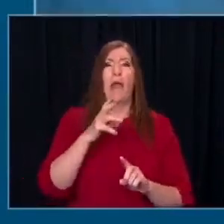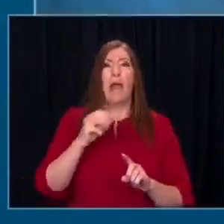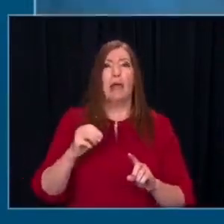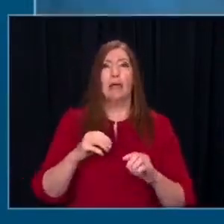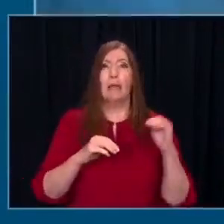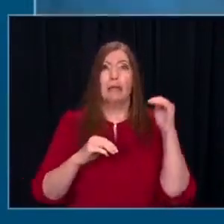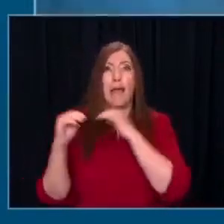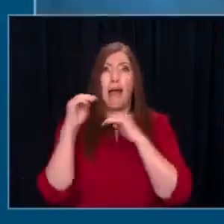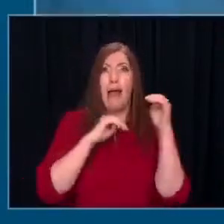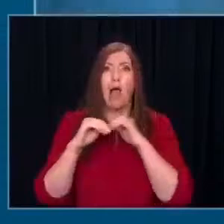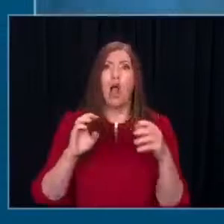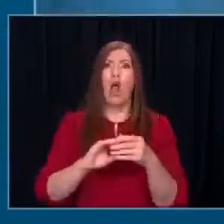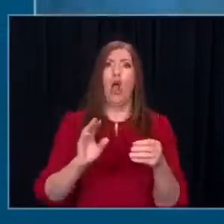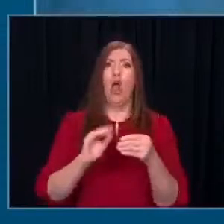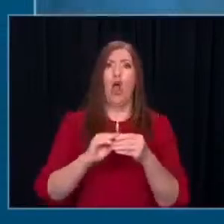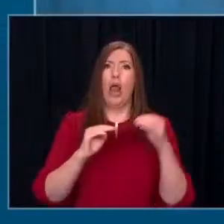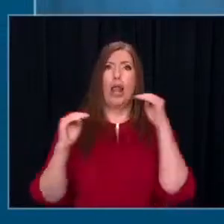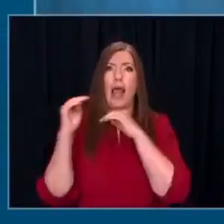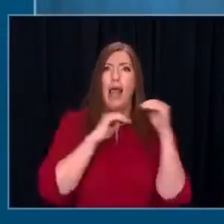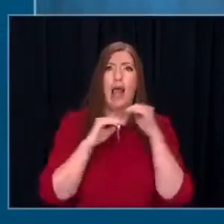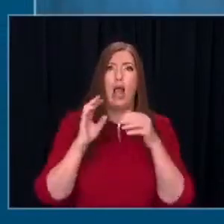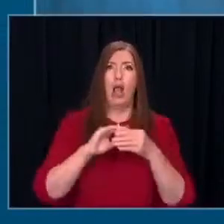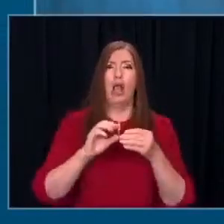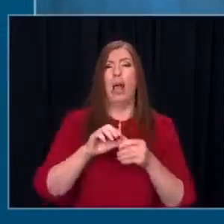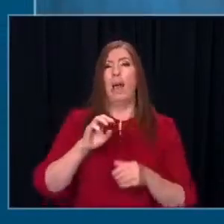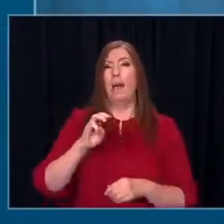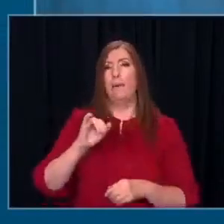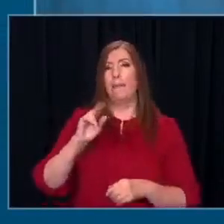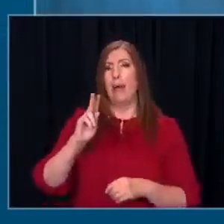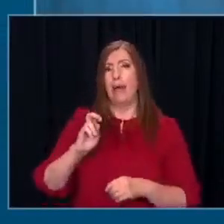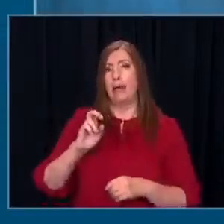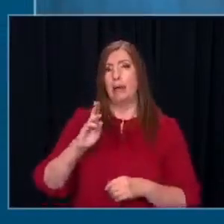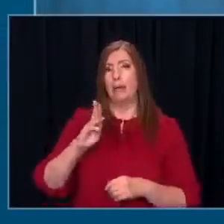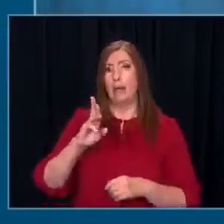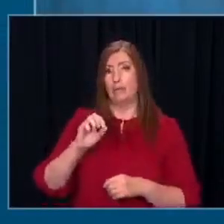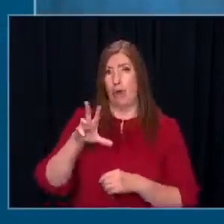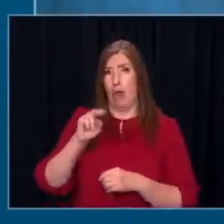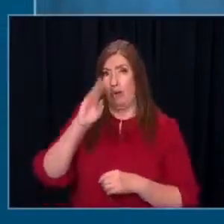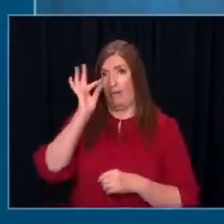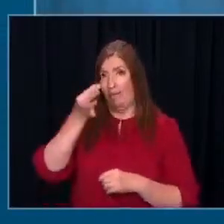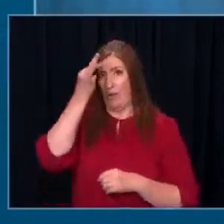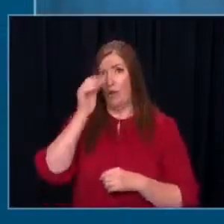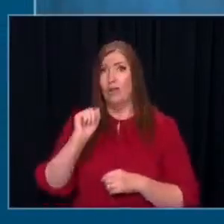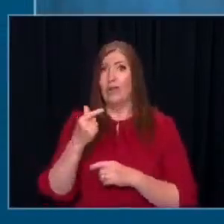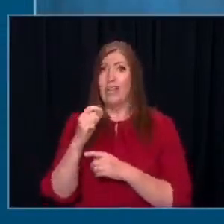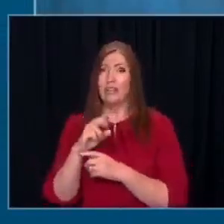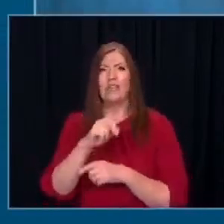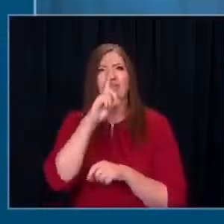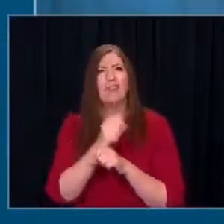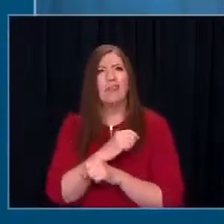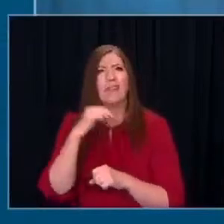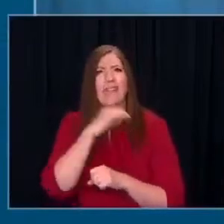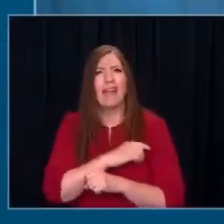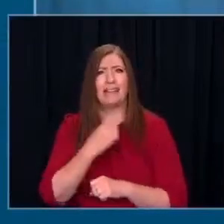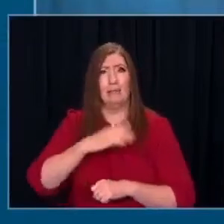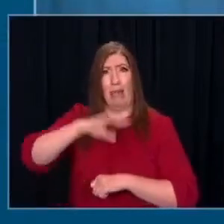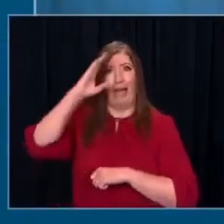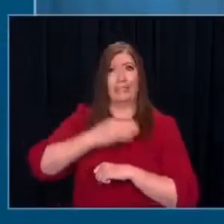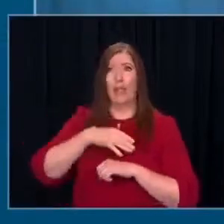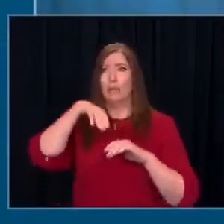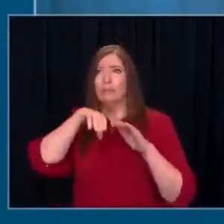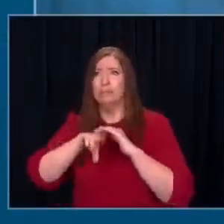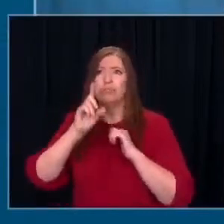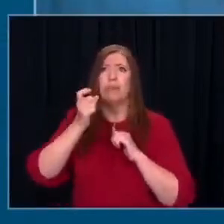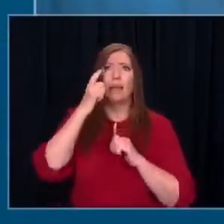that were told by Mike Brown, the federal agent, literally lied and said that my son entered into the